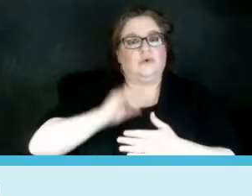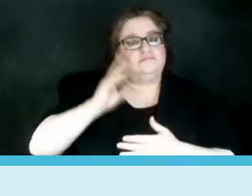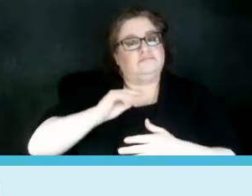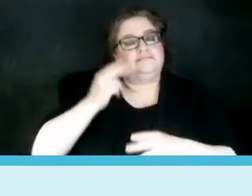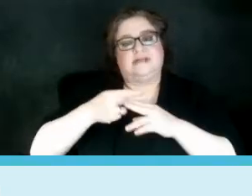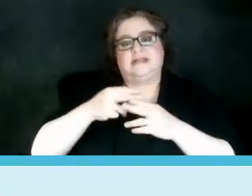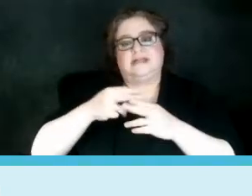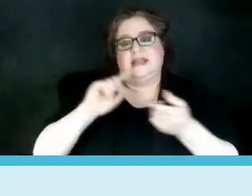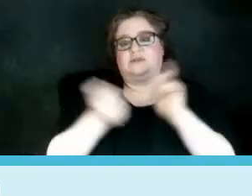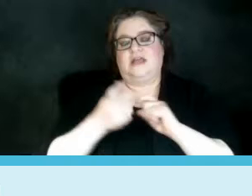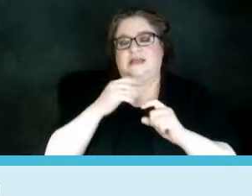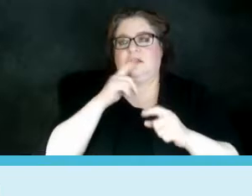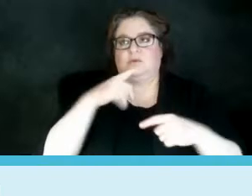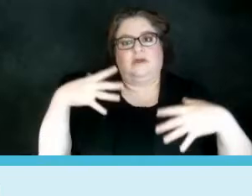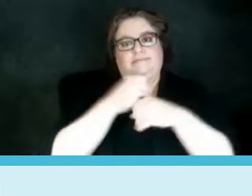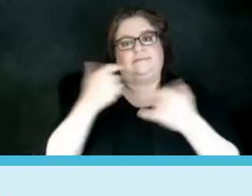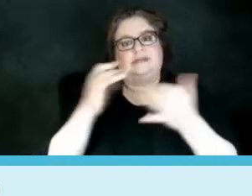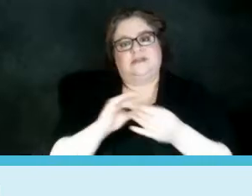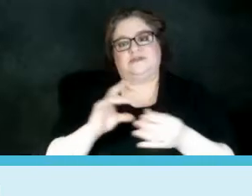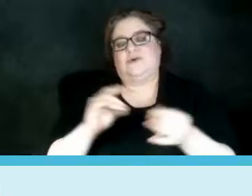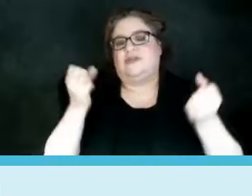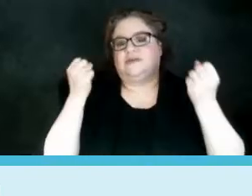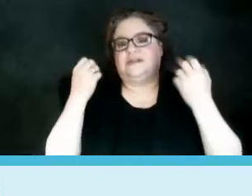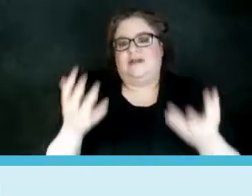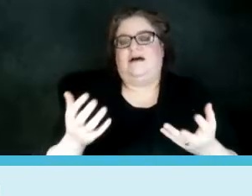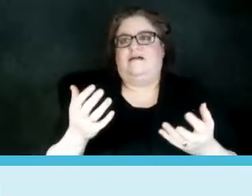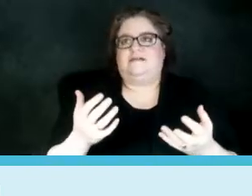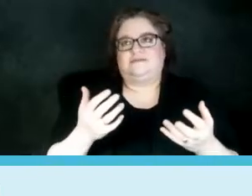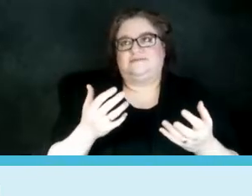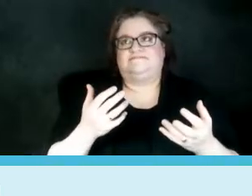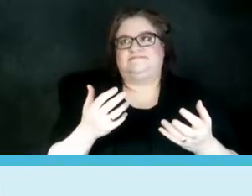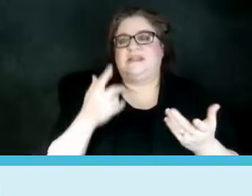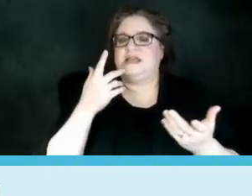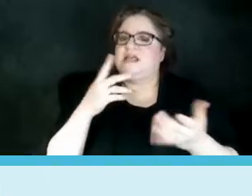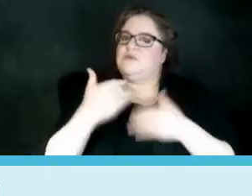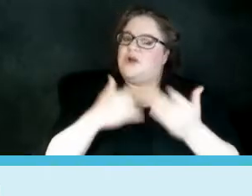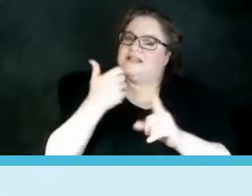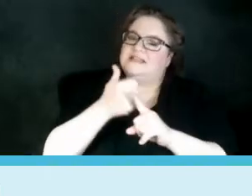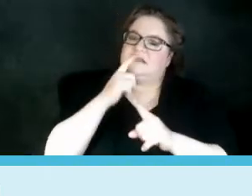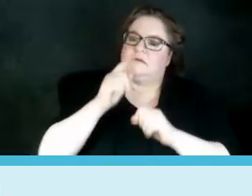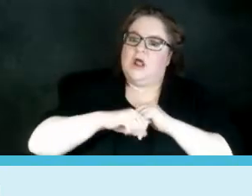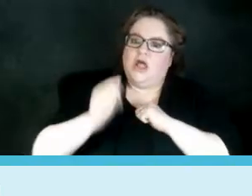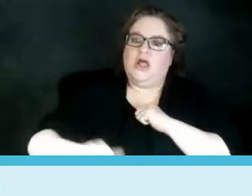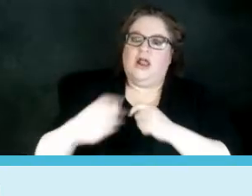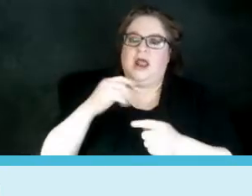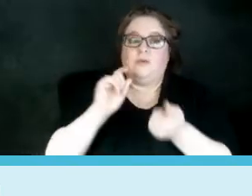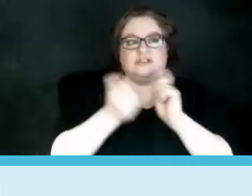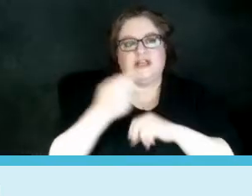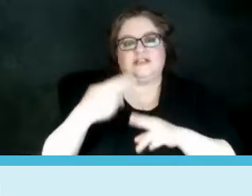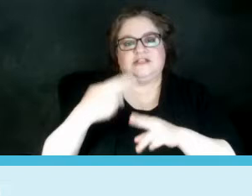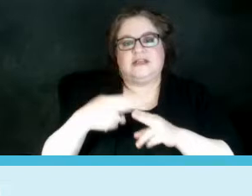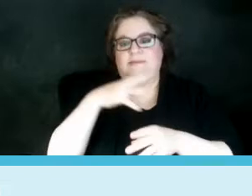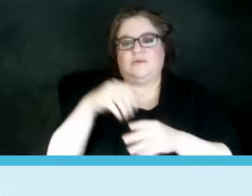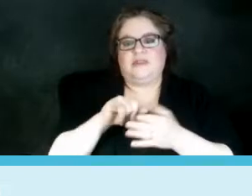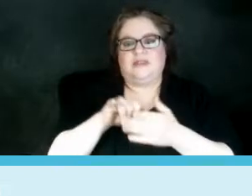to really make a long story short, it was a long process getting to the point where we changed the name, and within